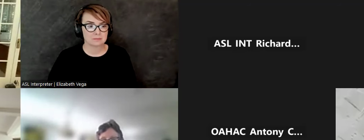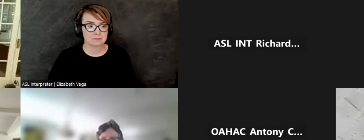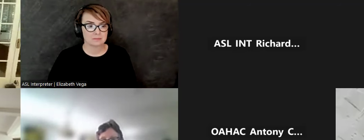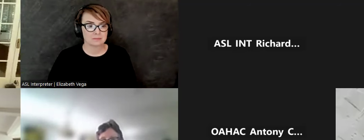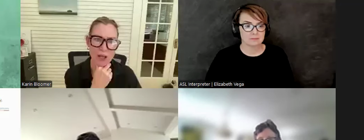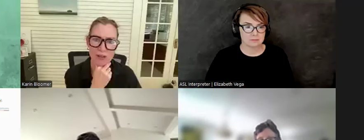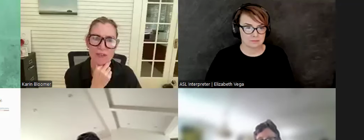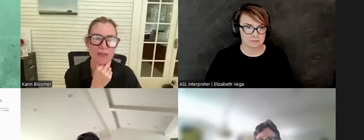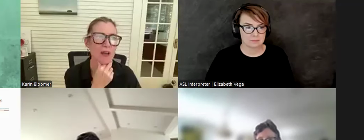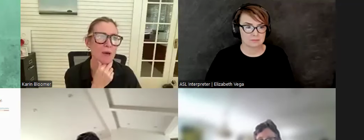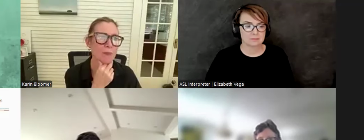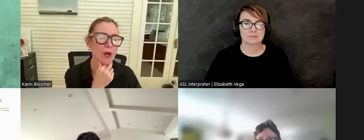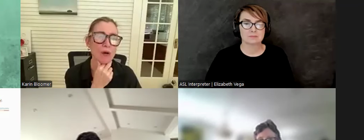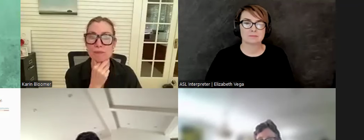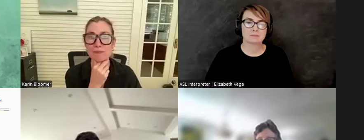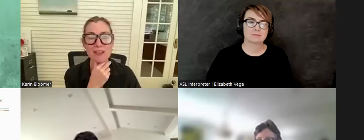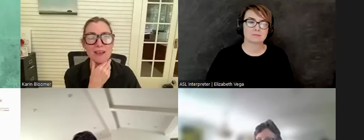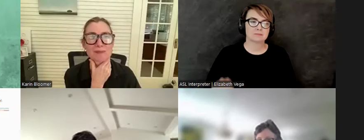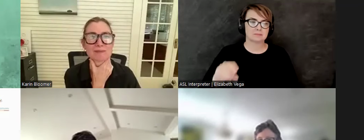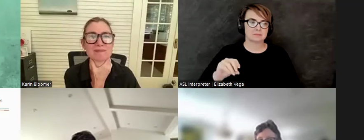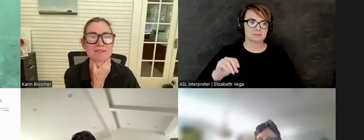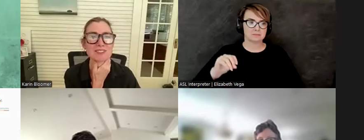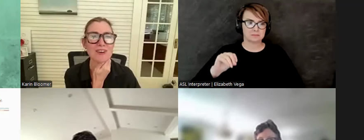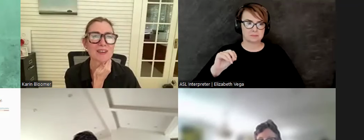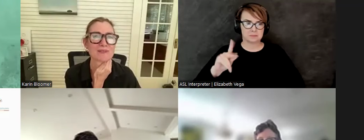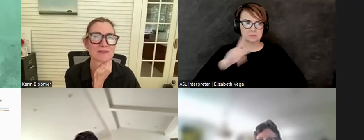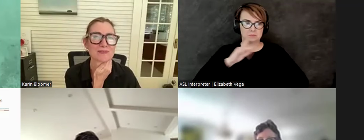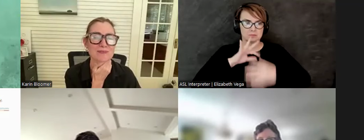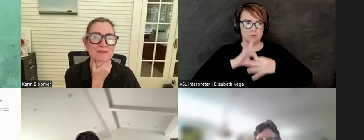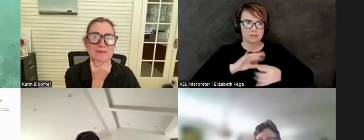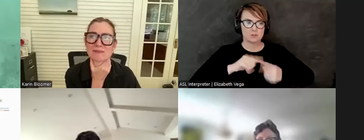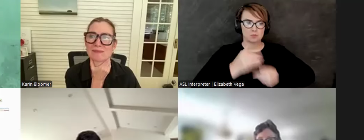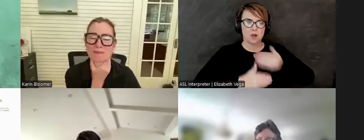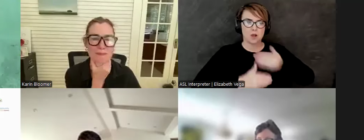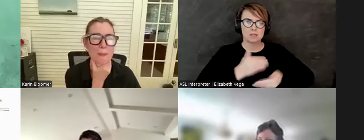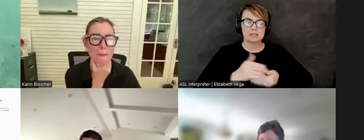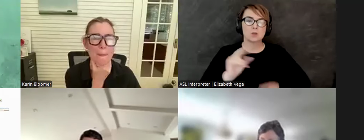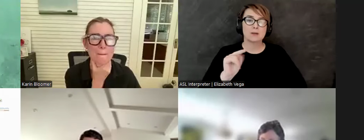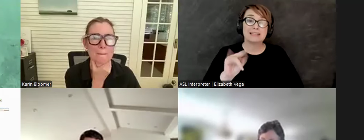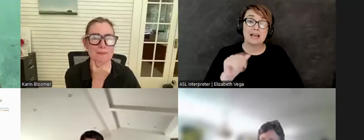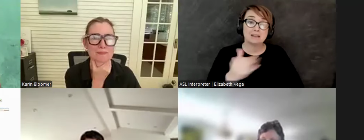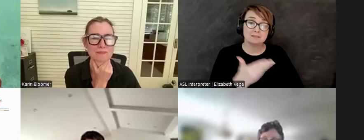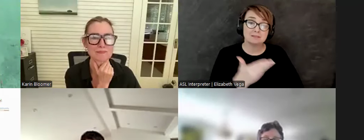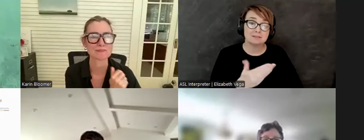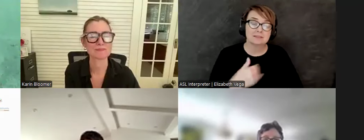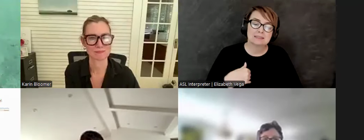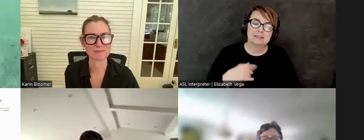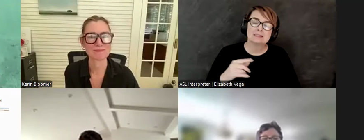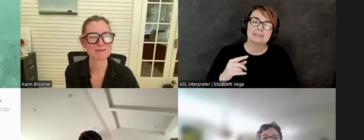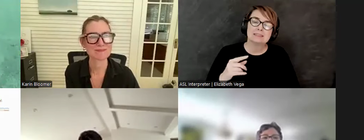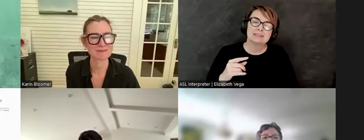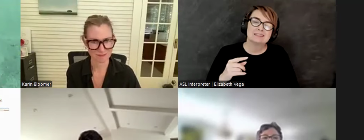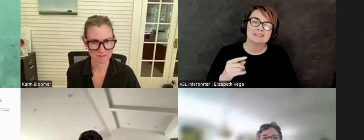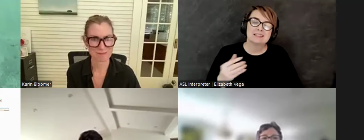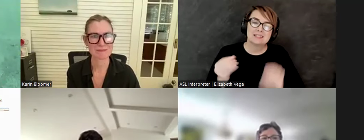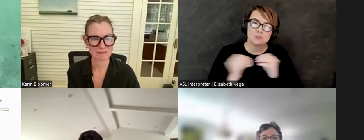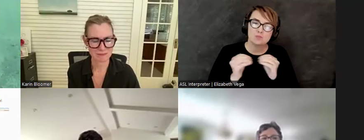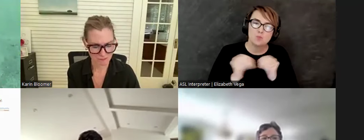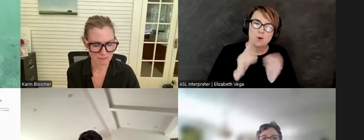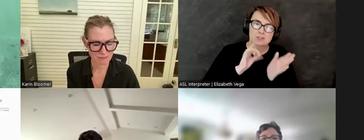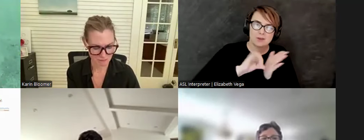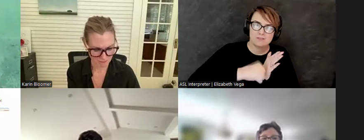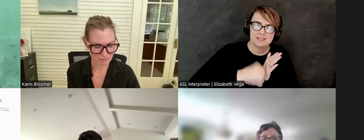Okay, process-wise, Nina, let's go ahead. Oh, yeah, I just wanted, this is more to underscore the importance